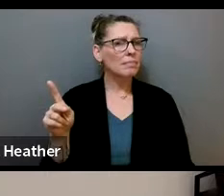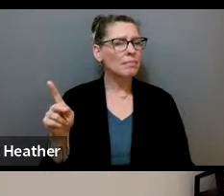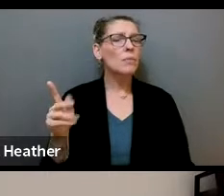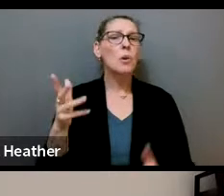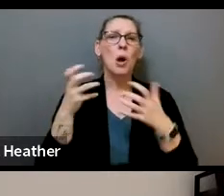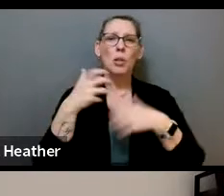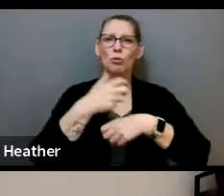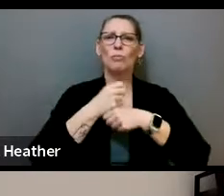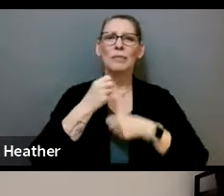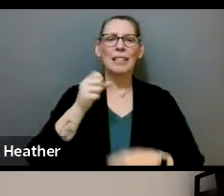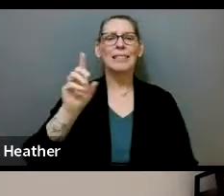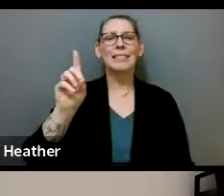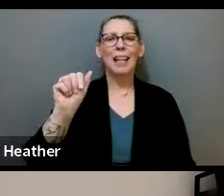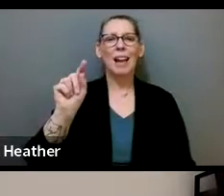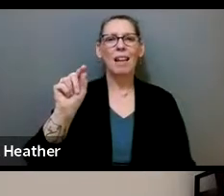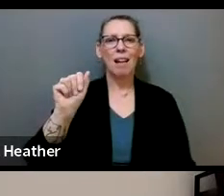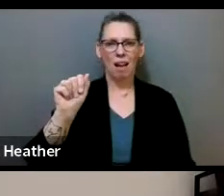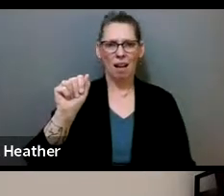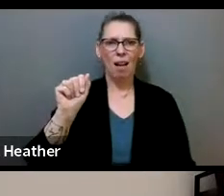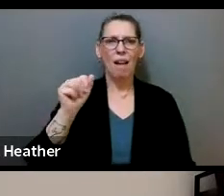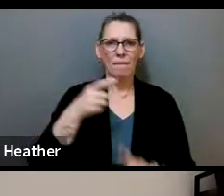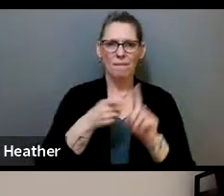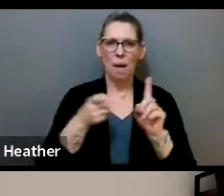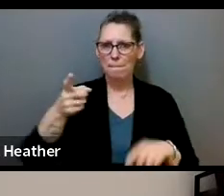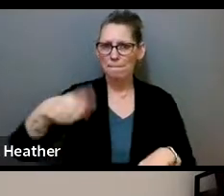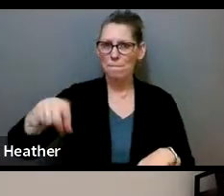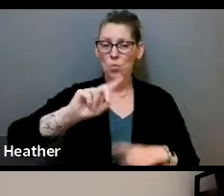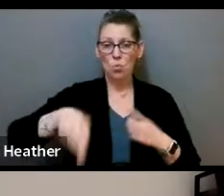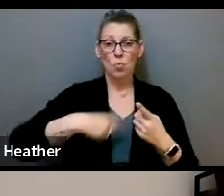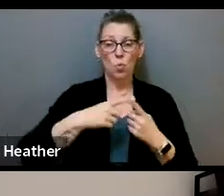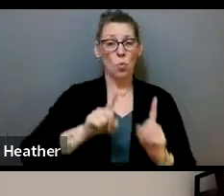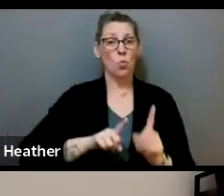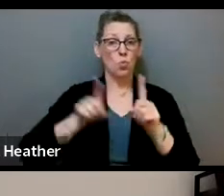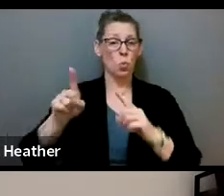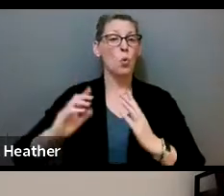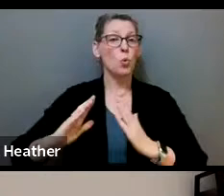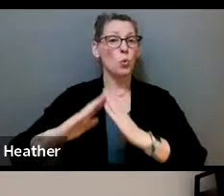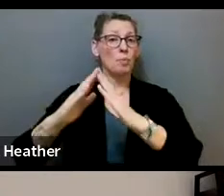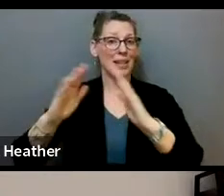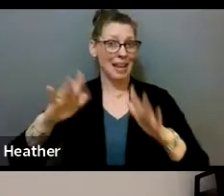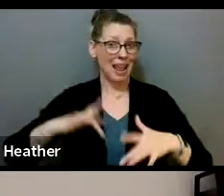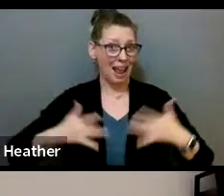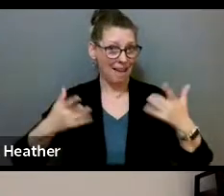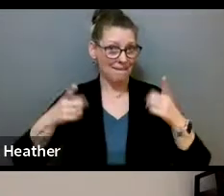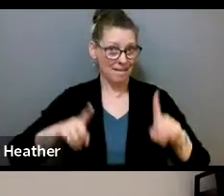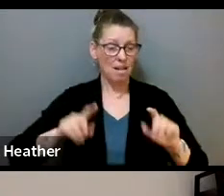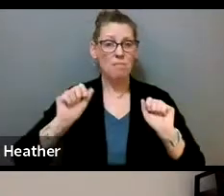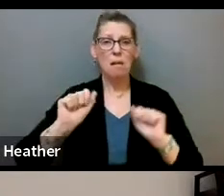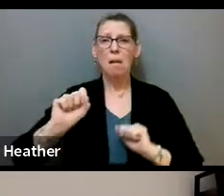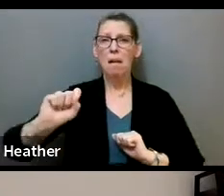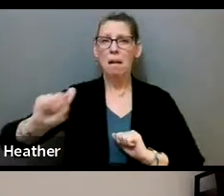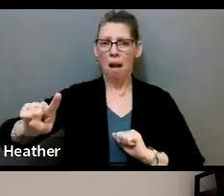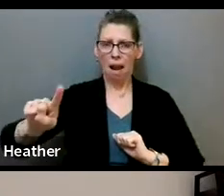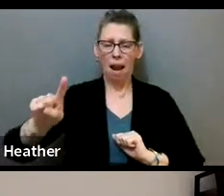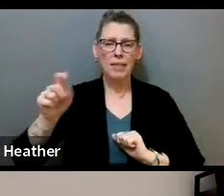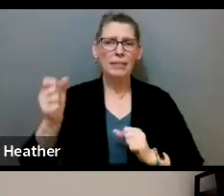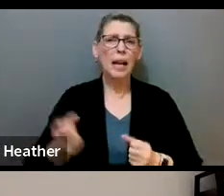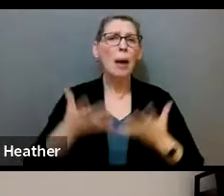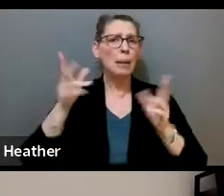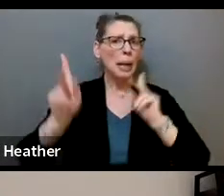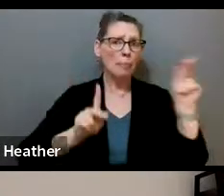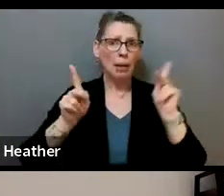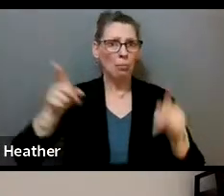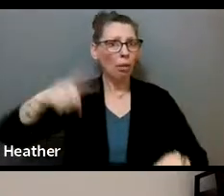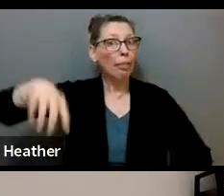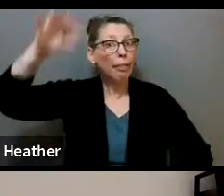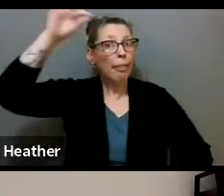guys. When you go to these community events, could you assess how many people are still not aware that we are going to